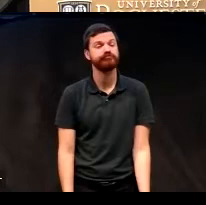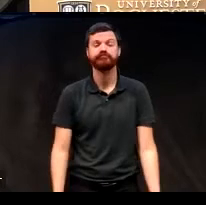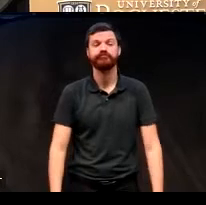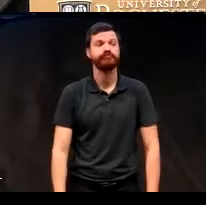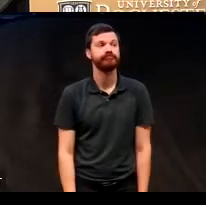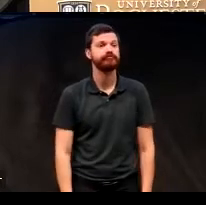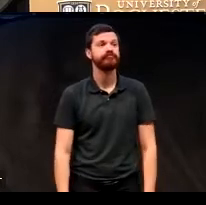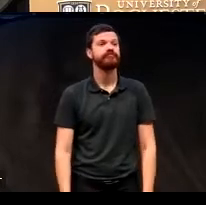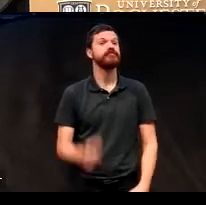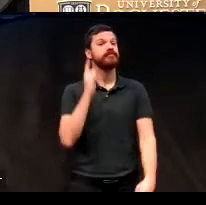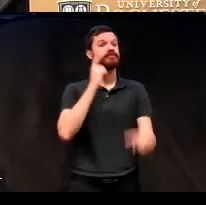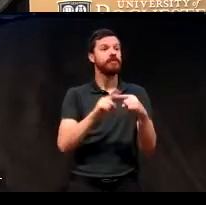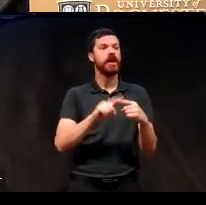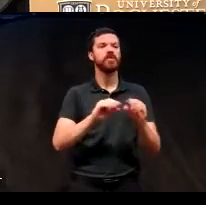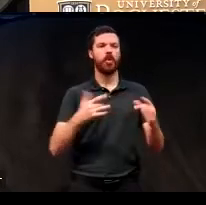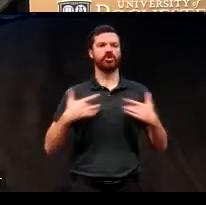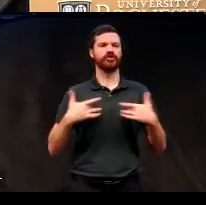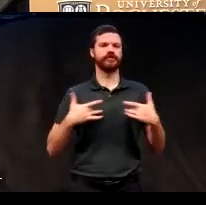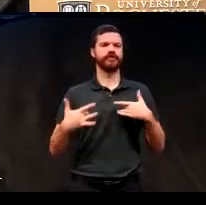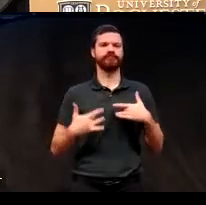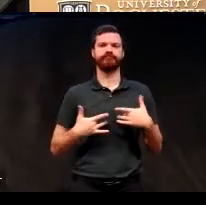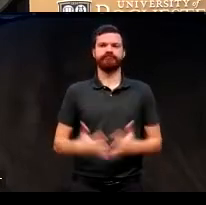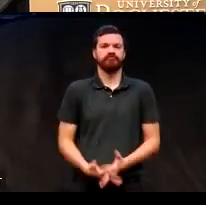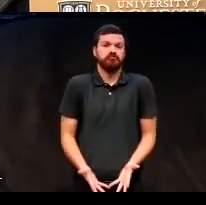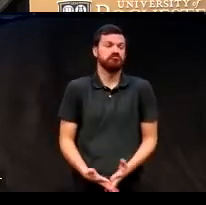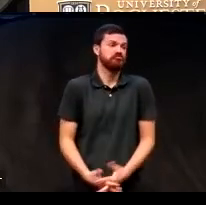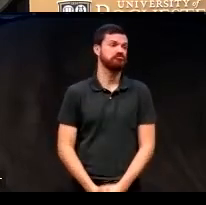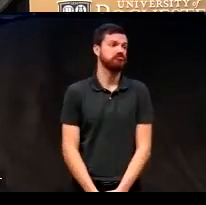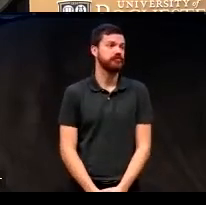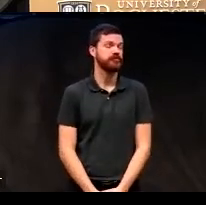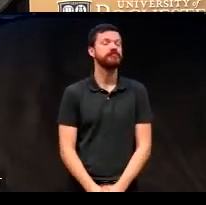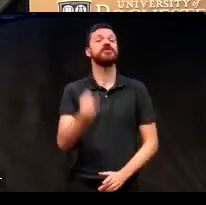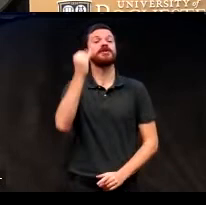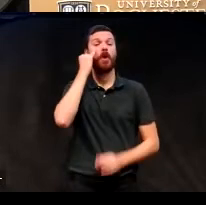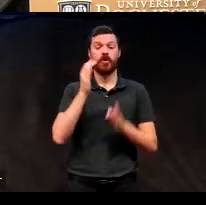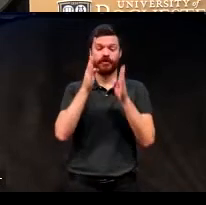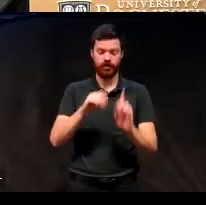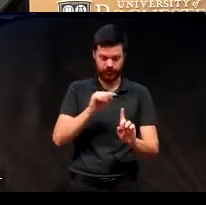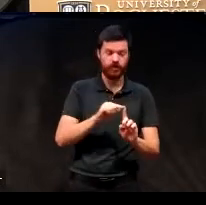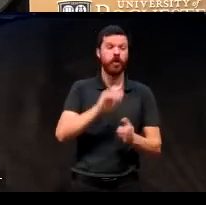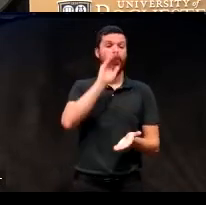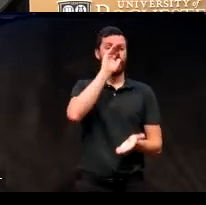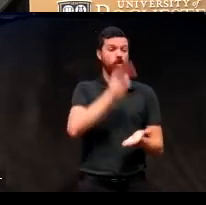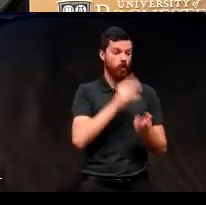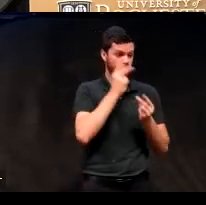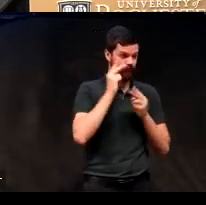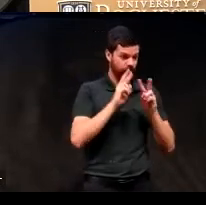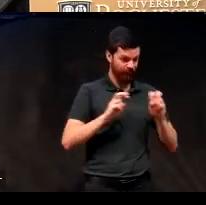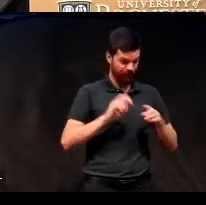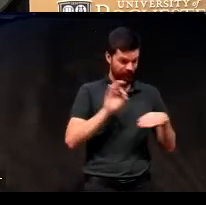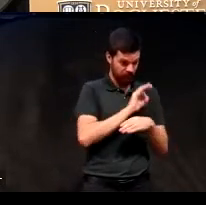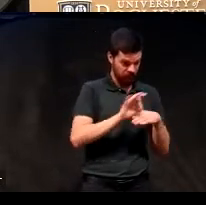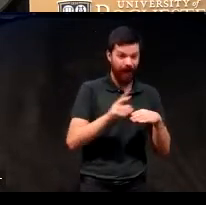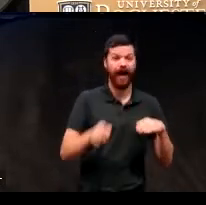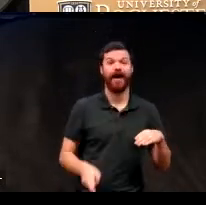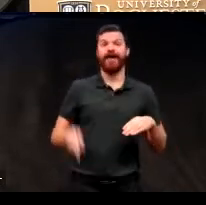and not showing any concern about it. Whereas someone in the low reflective functioning, high empathy